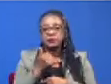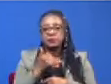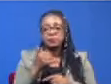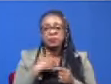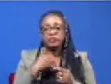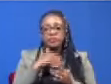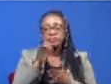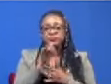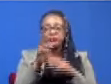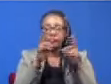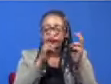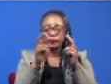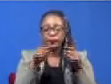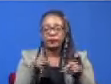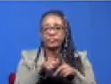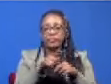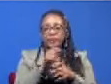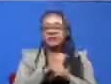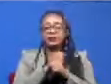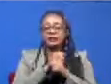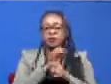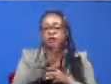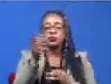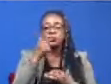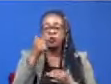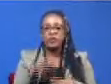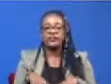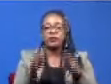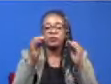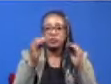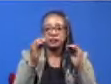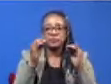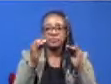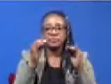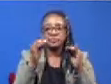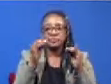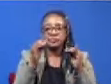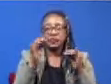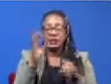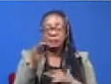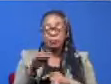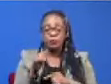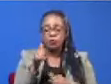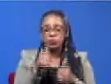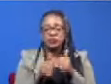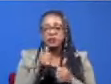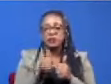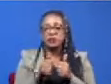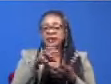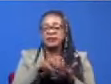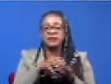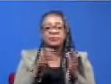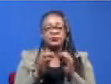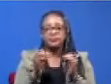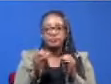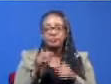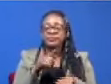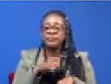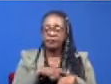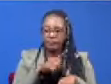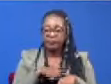this evil and shielding those who are found culpable, which may not be the case. It is time to